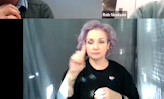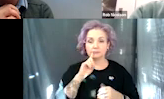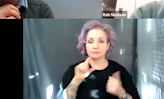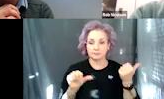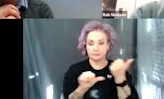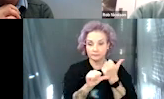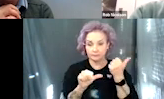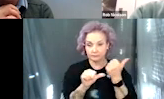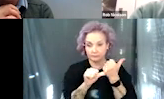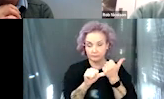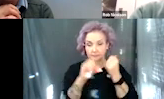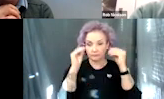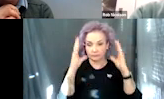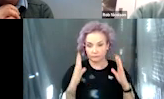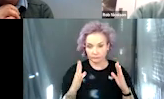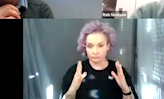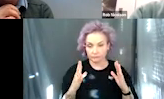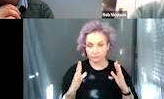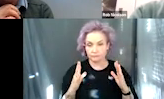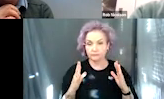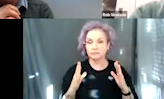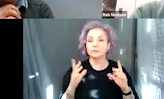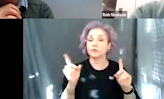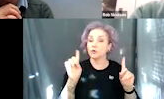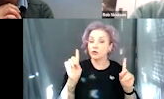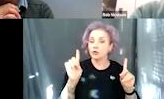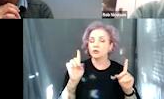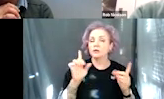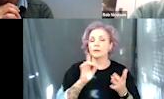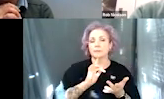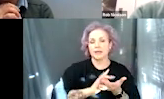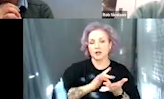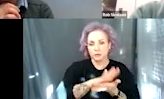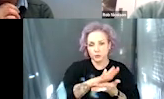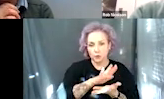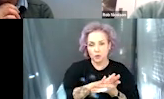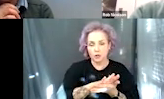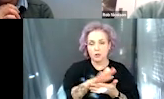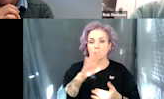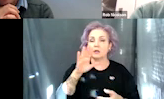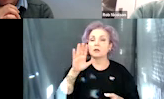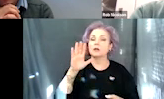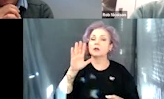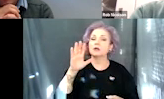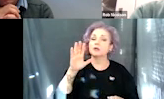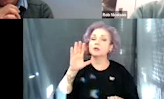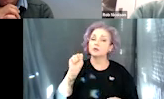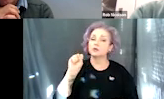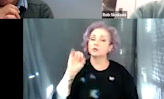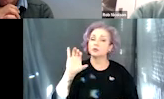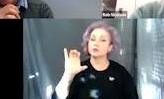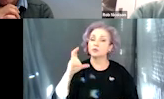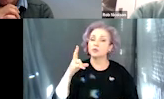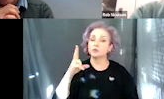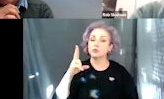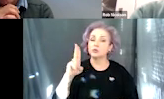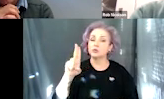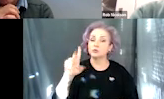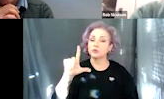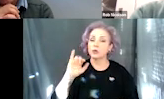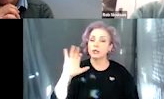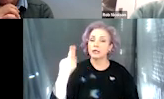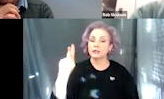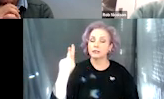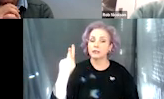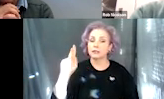Physiology and Pharmacology at Schulich, School of Medicine and Dentistry here at Western. He completed his Bachelor of Science